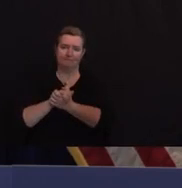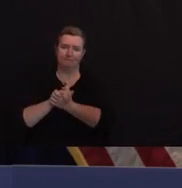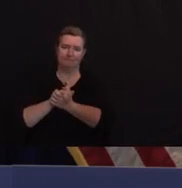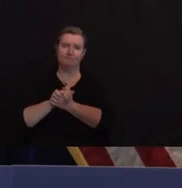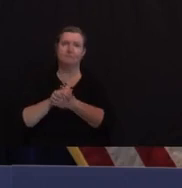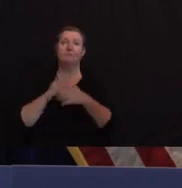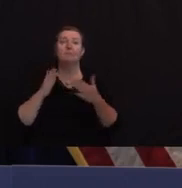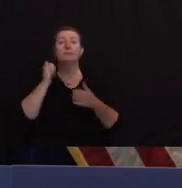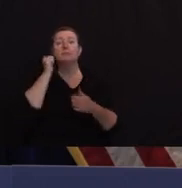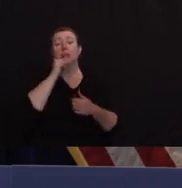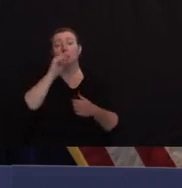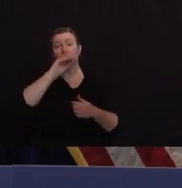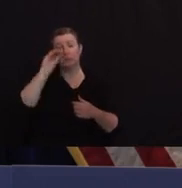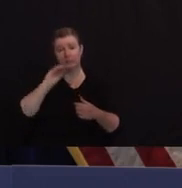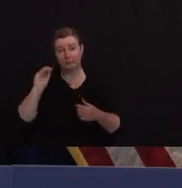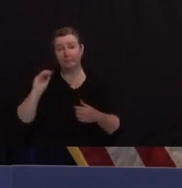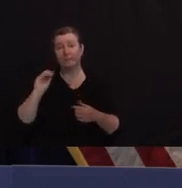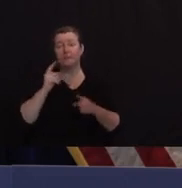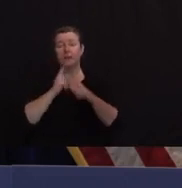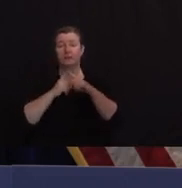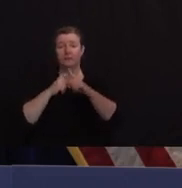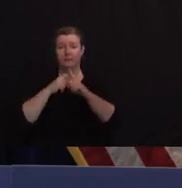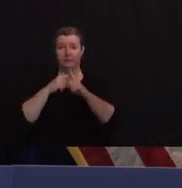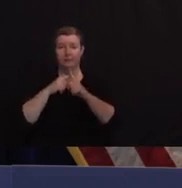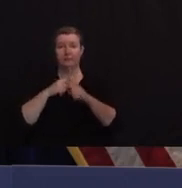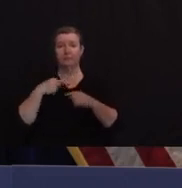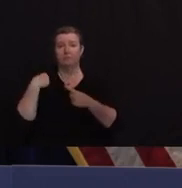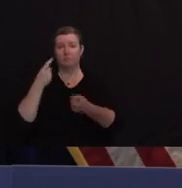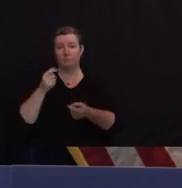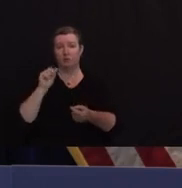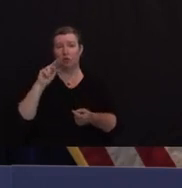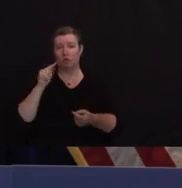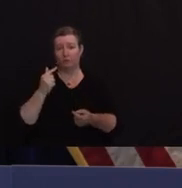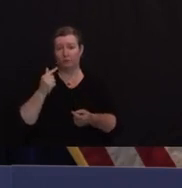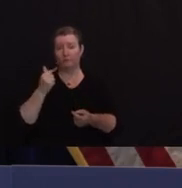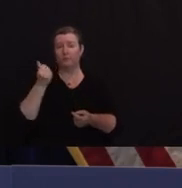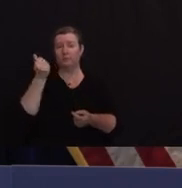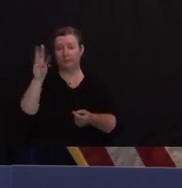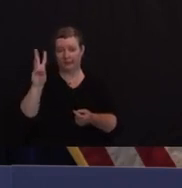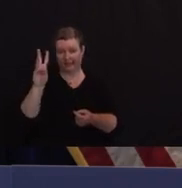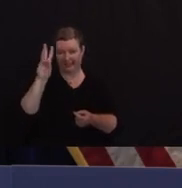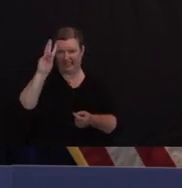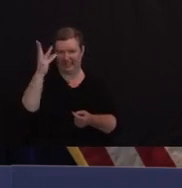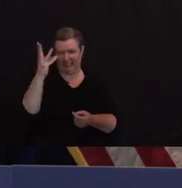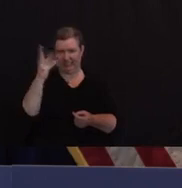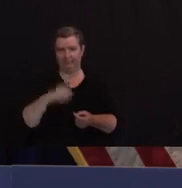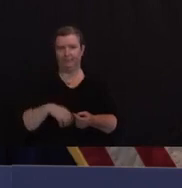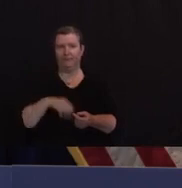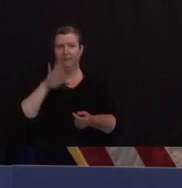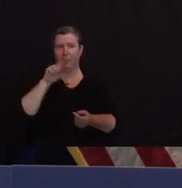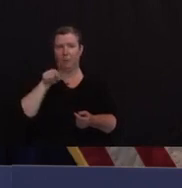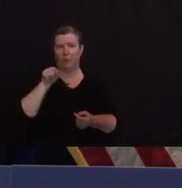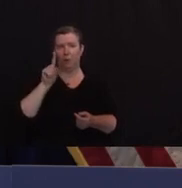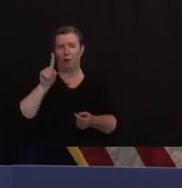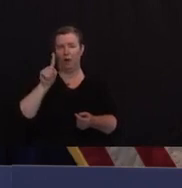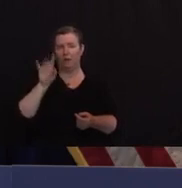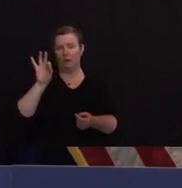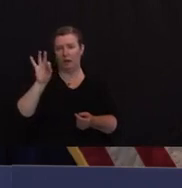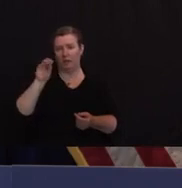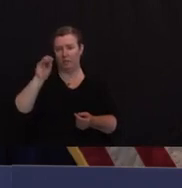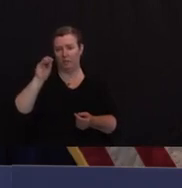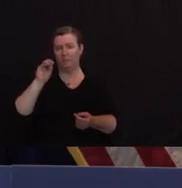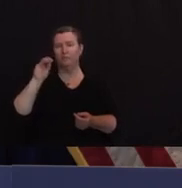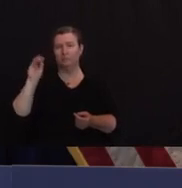percent positivity as of August 26th for the state is 5.19, so we've seen some decrease in